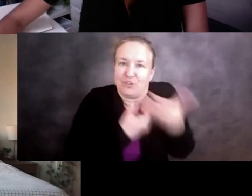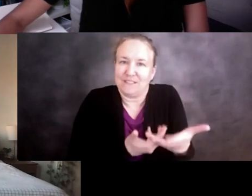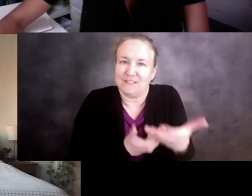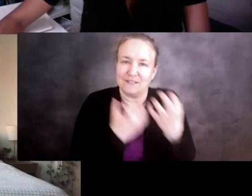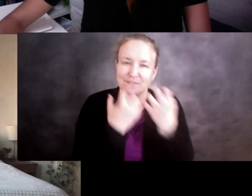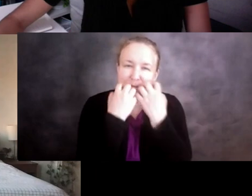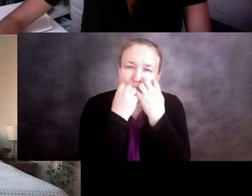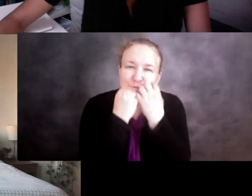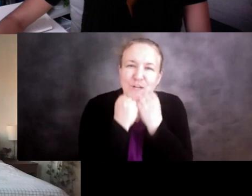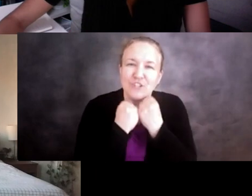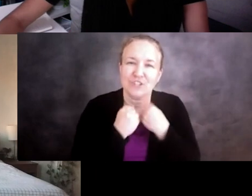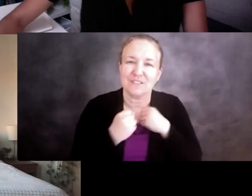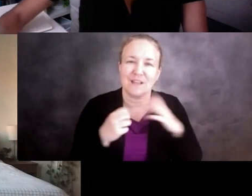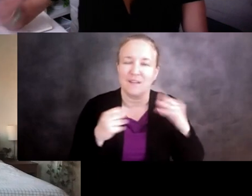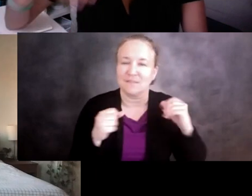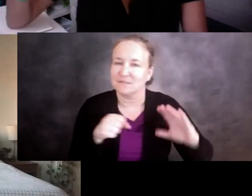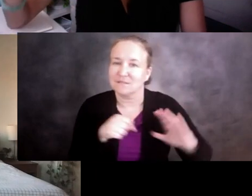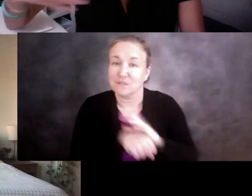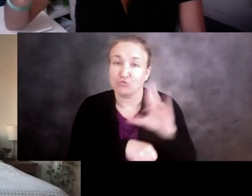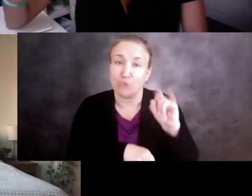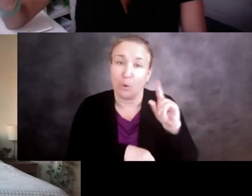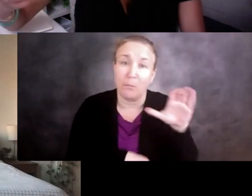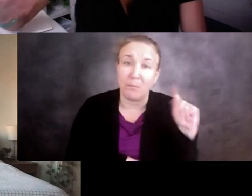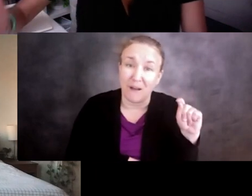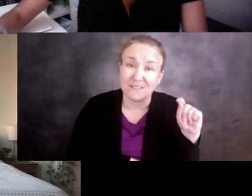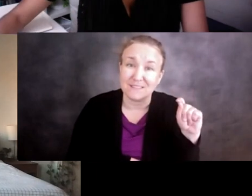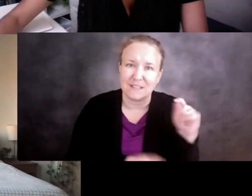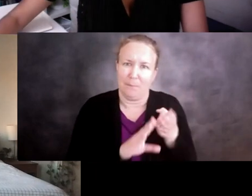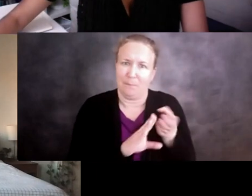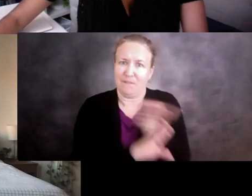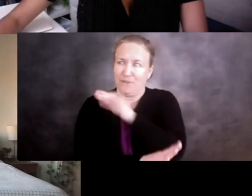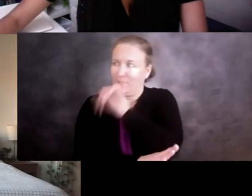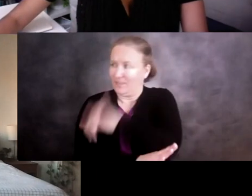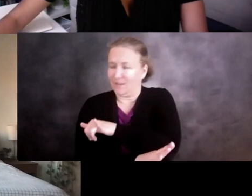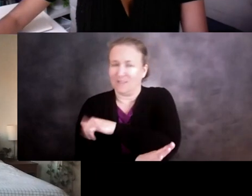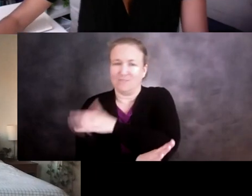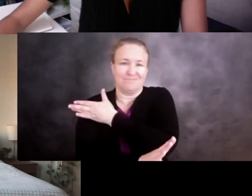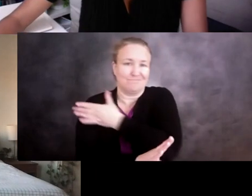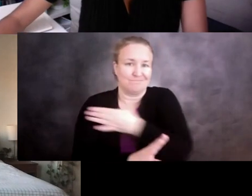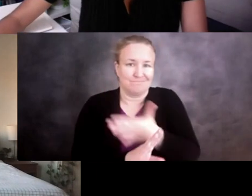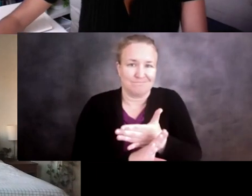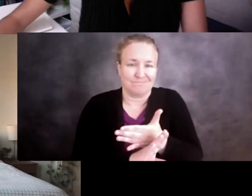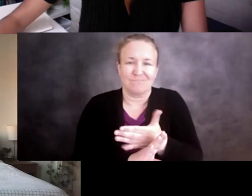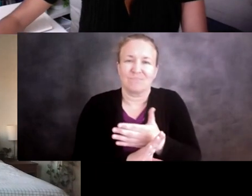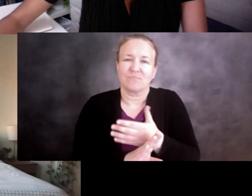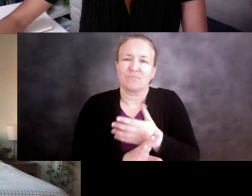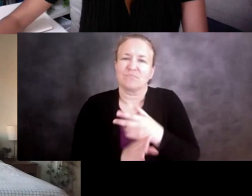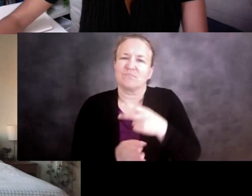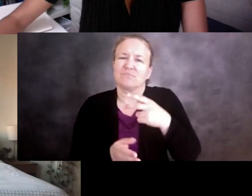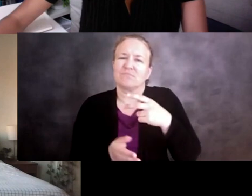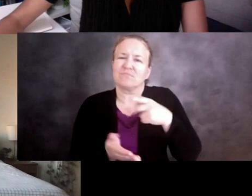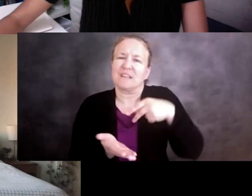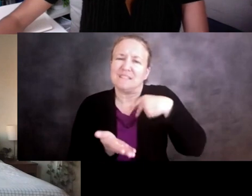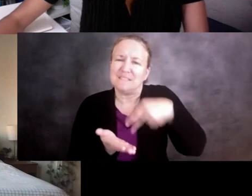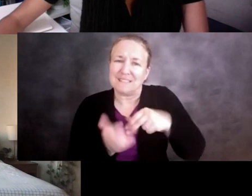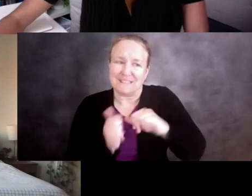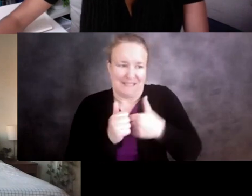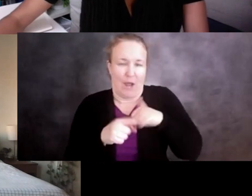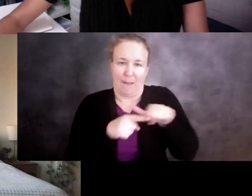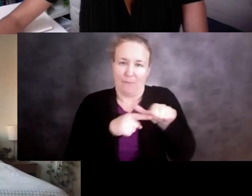and robust, dance had always been a way that I was practicing family and practicing